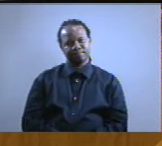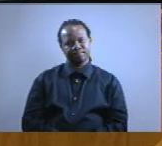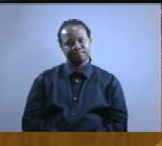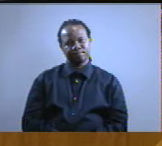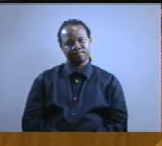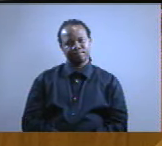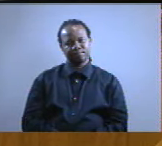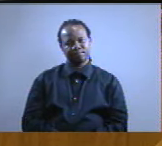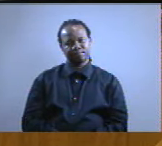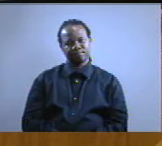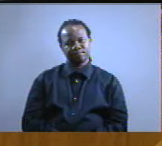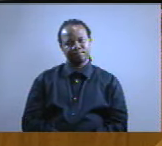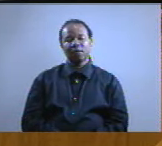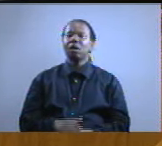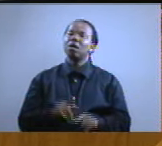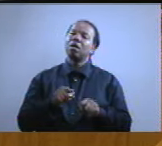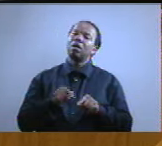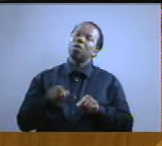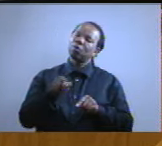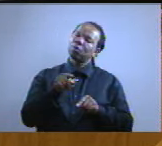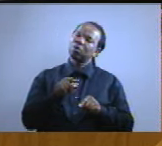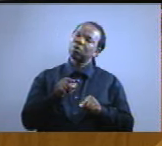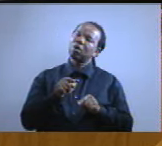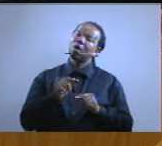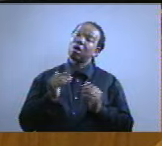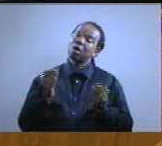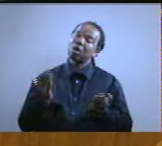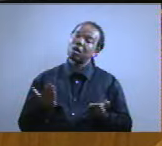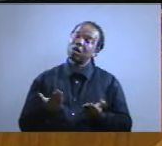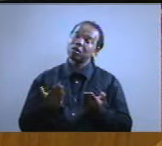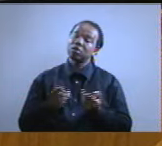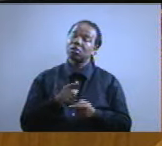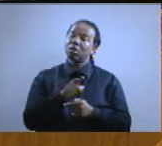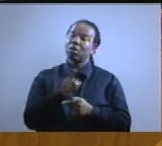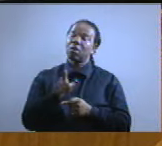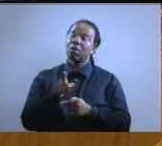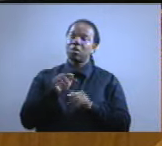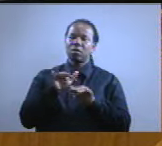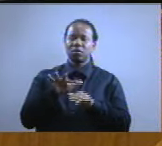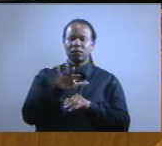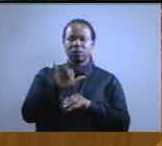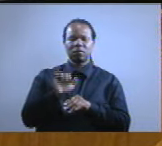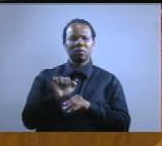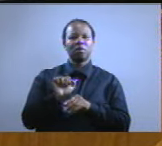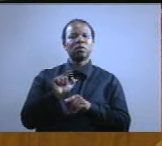kutinyungubzisa na kuhlayisa ndhavuko na ndzhaka leyi ya tindzimi ta hina.